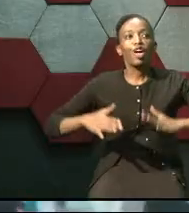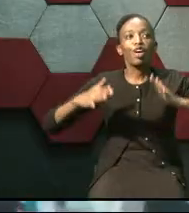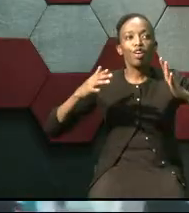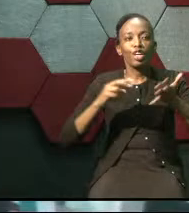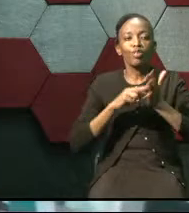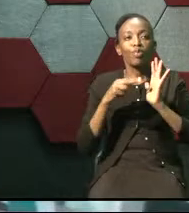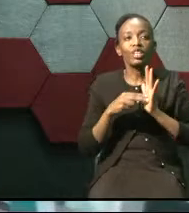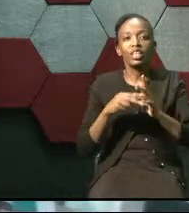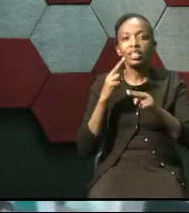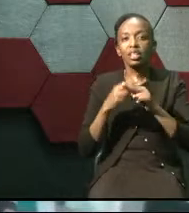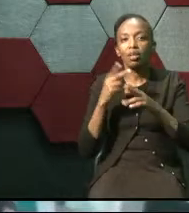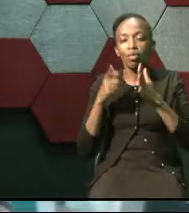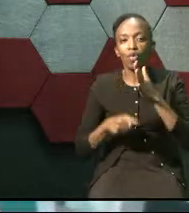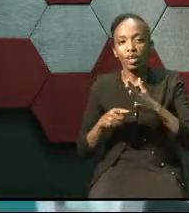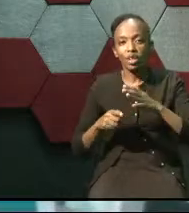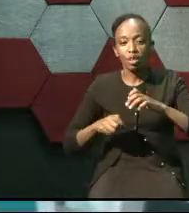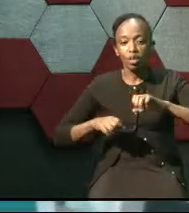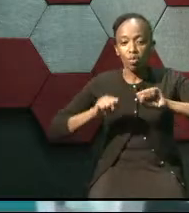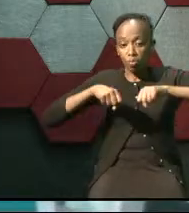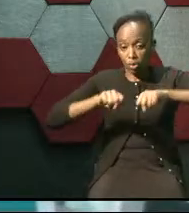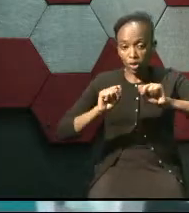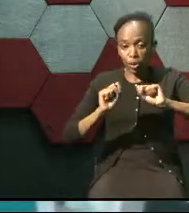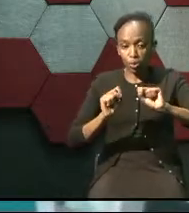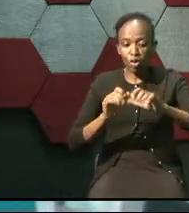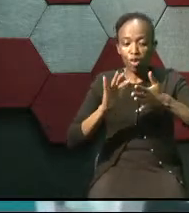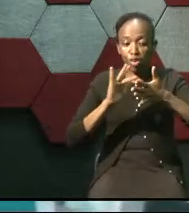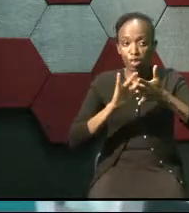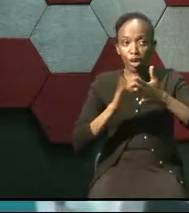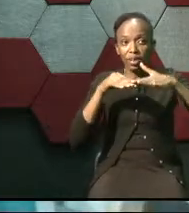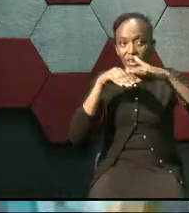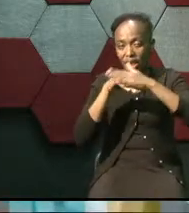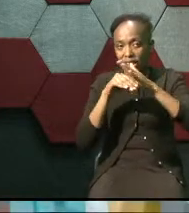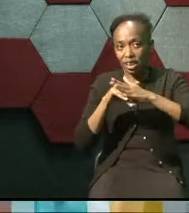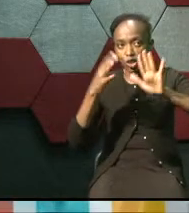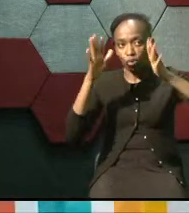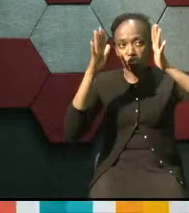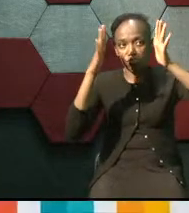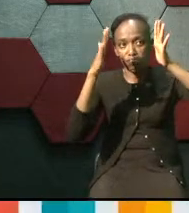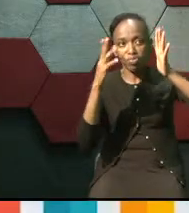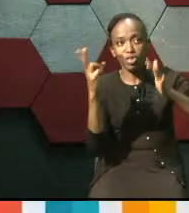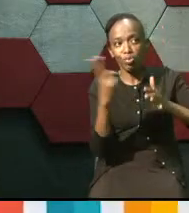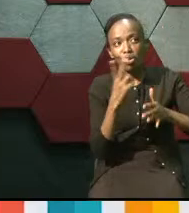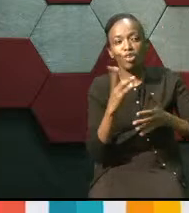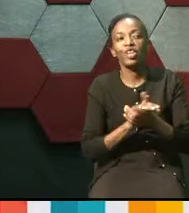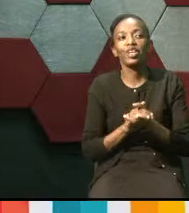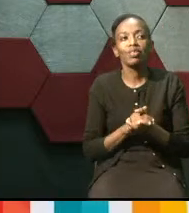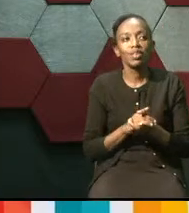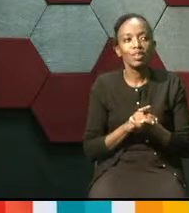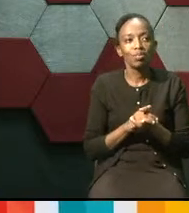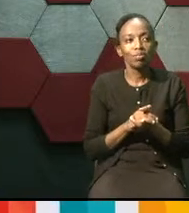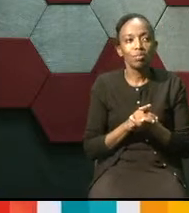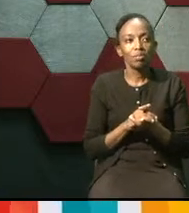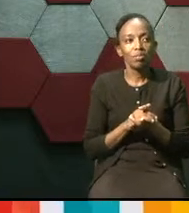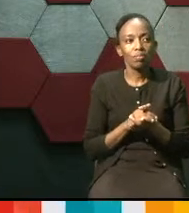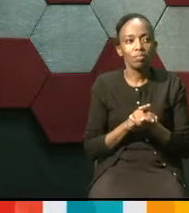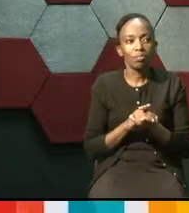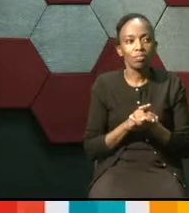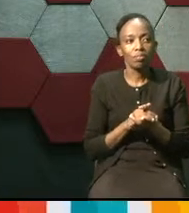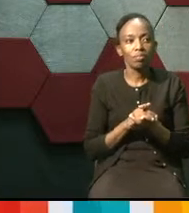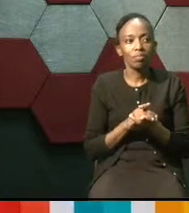project titled Motorcycle Fingerprint Access. Bravo, Collins and Faith.